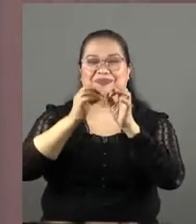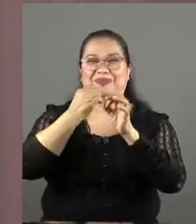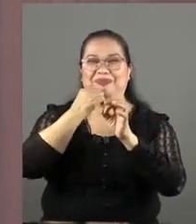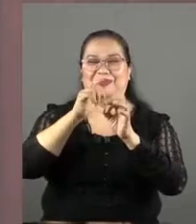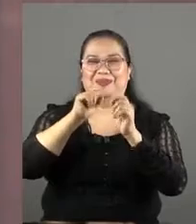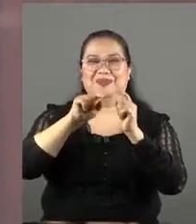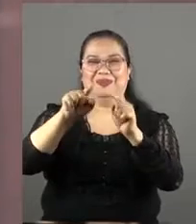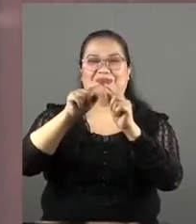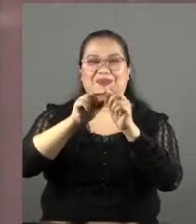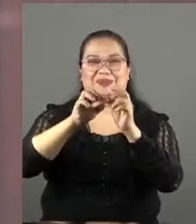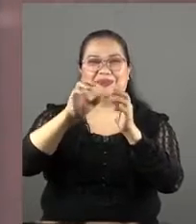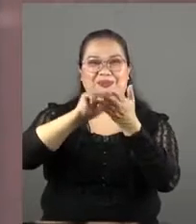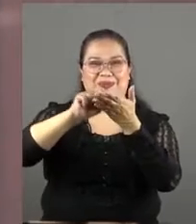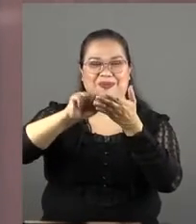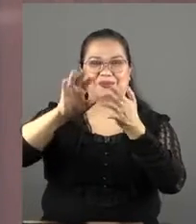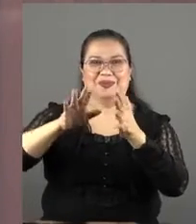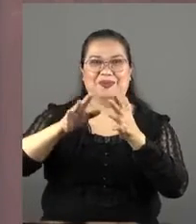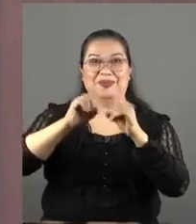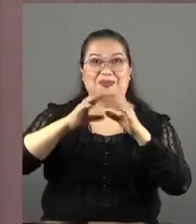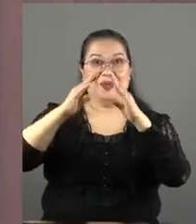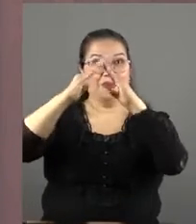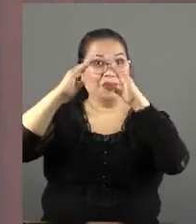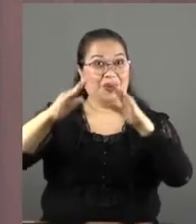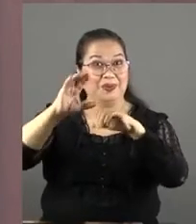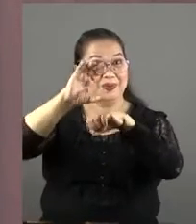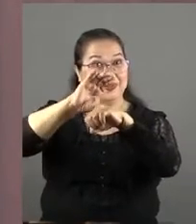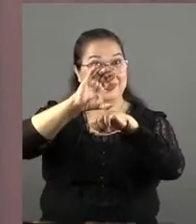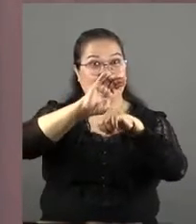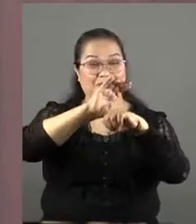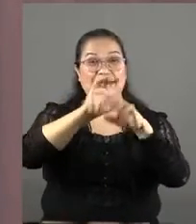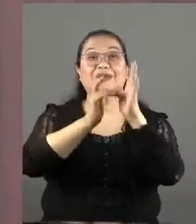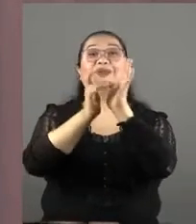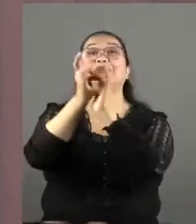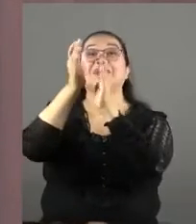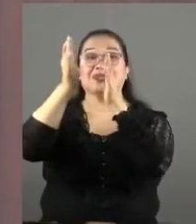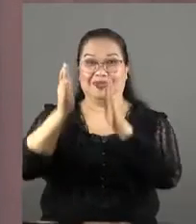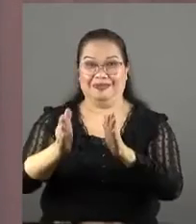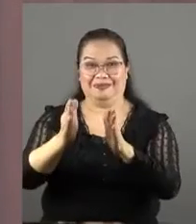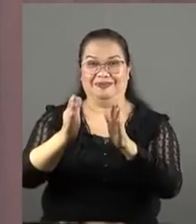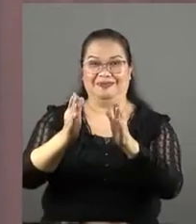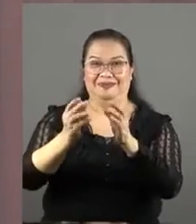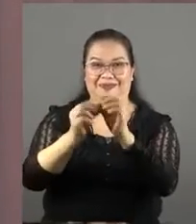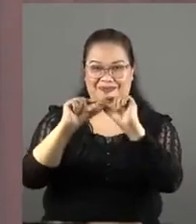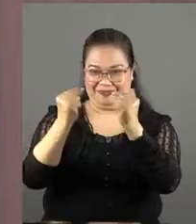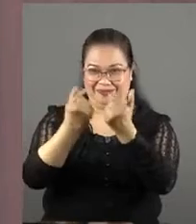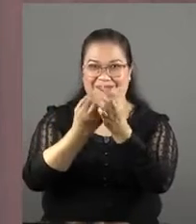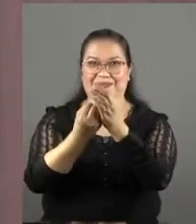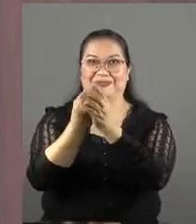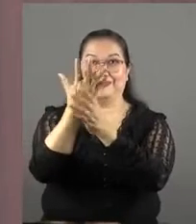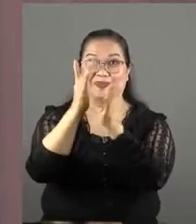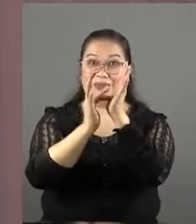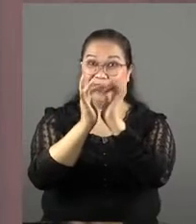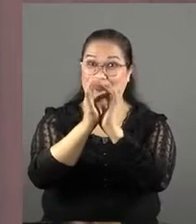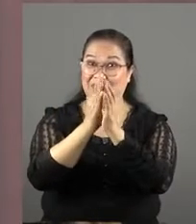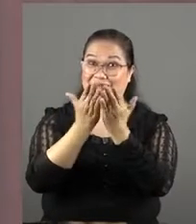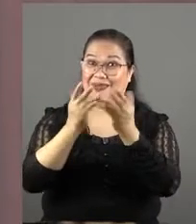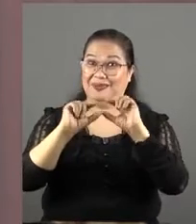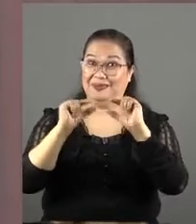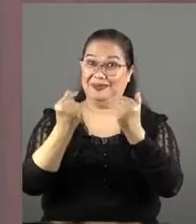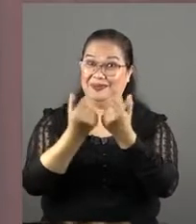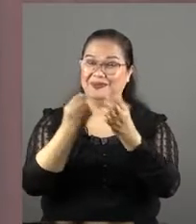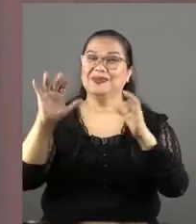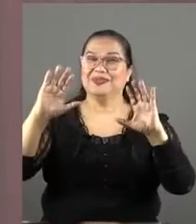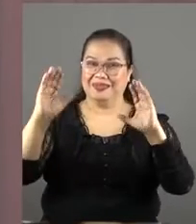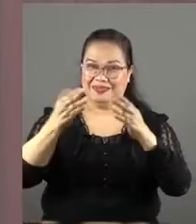was addressing, probably a group of house churches, a group of growth groups like we have today in our church. And he